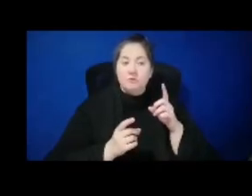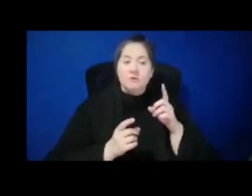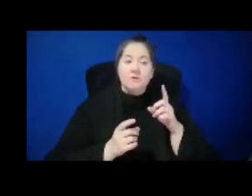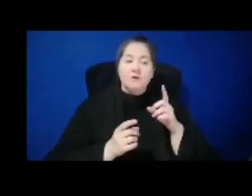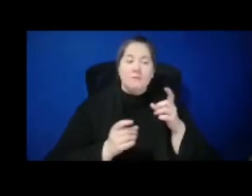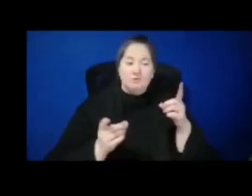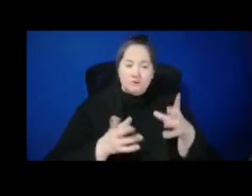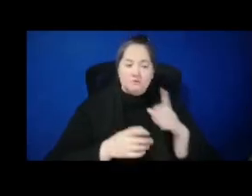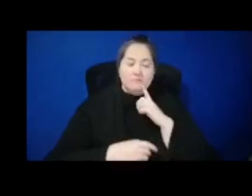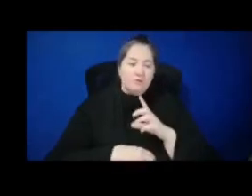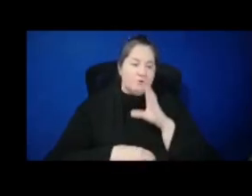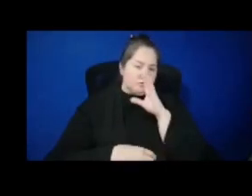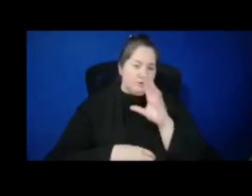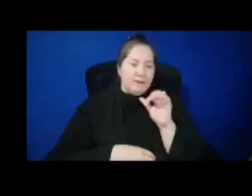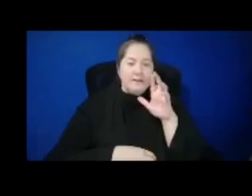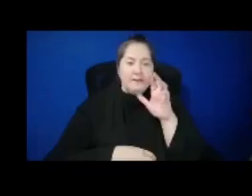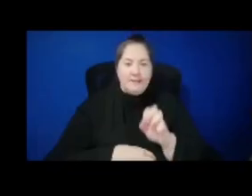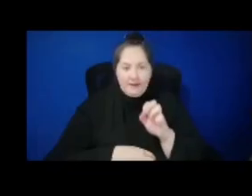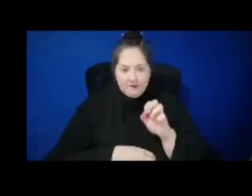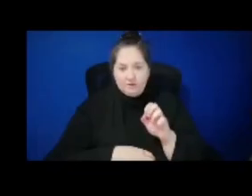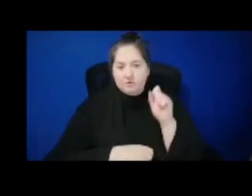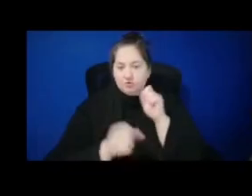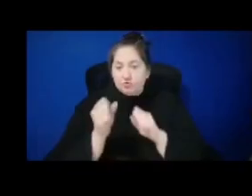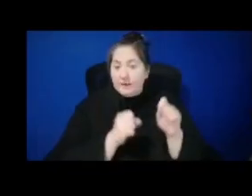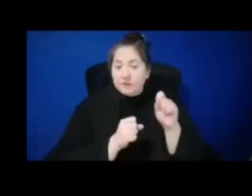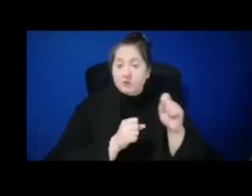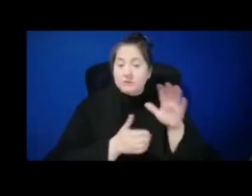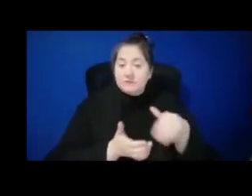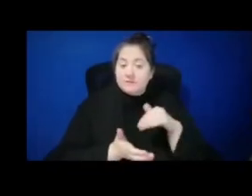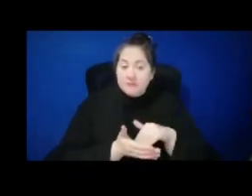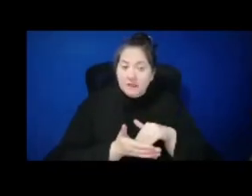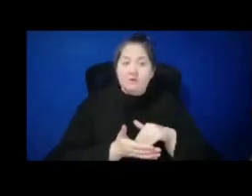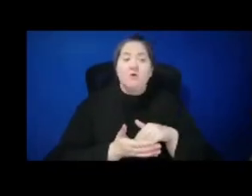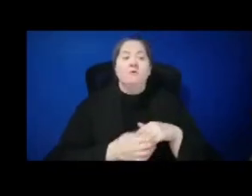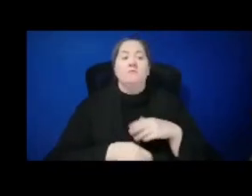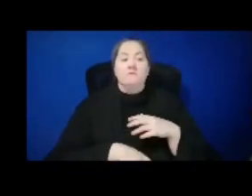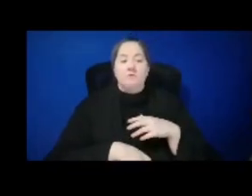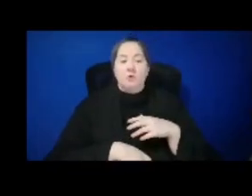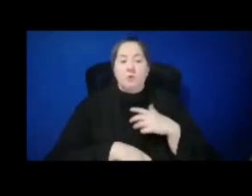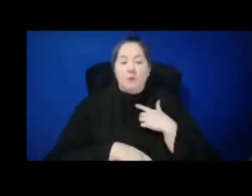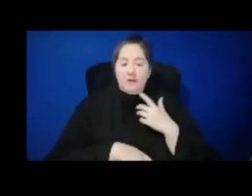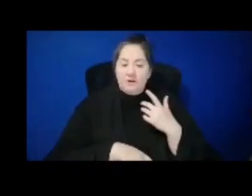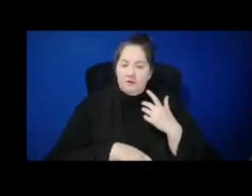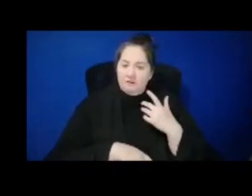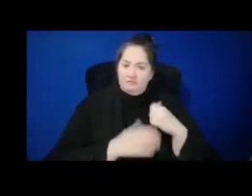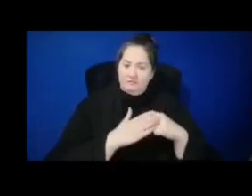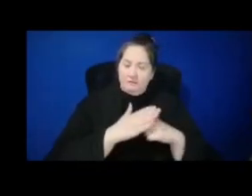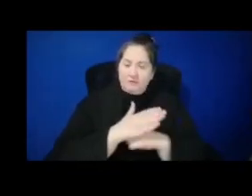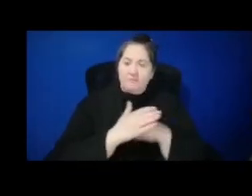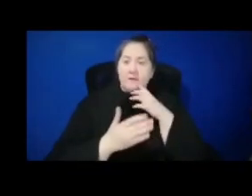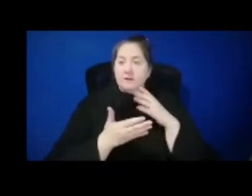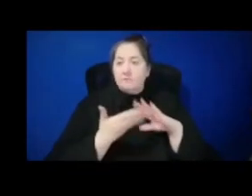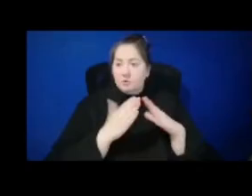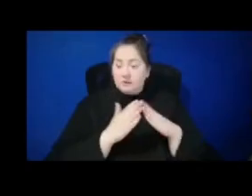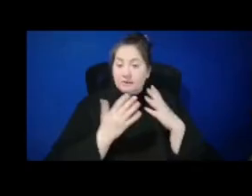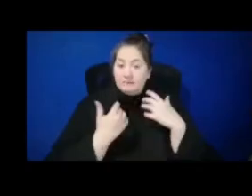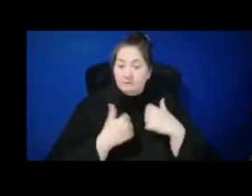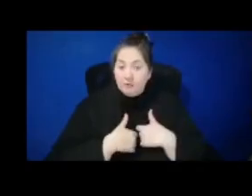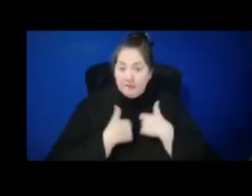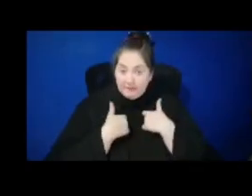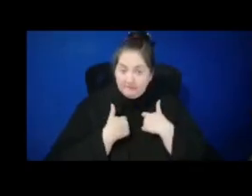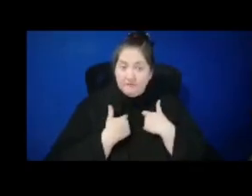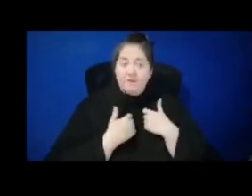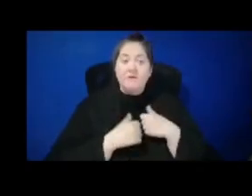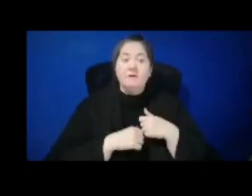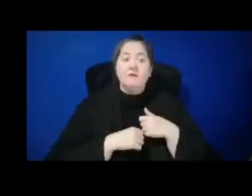Strategy Center at National Council on Aging. We are funded through the Administration on Community Living. And as you know, what many